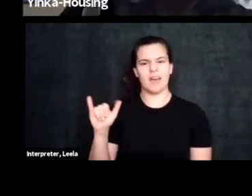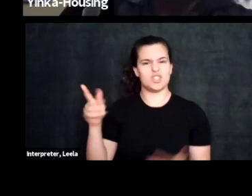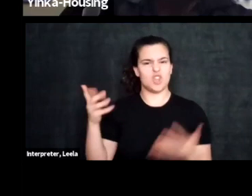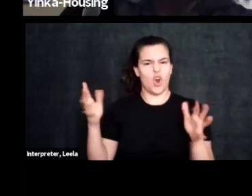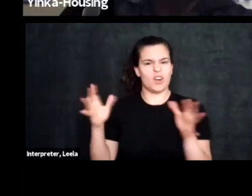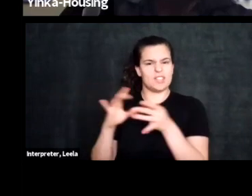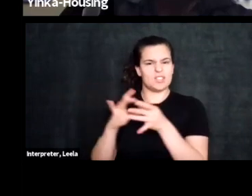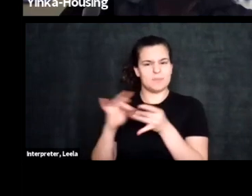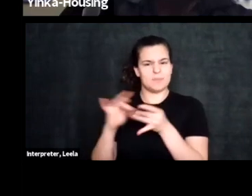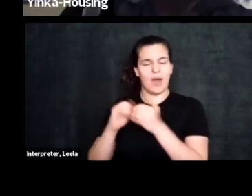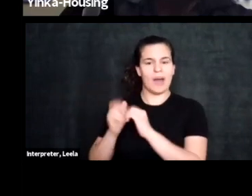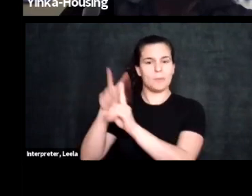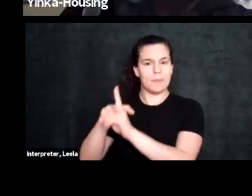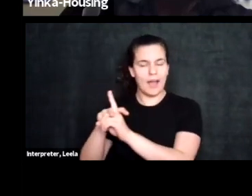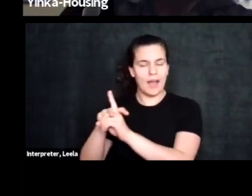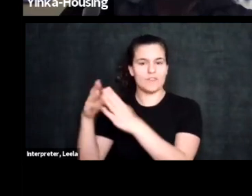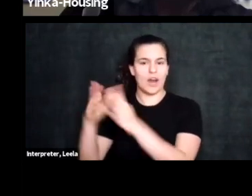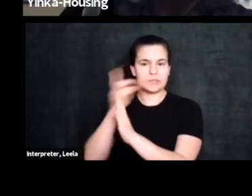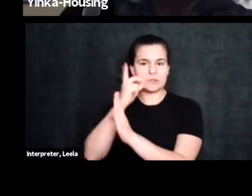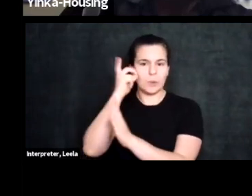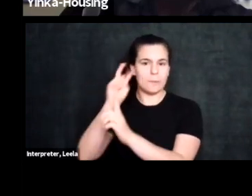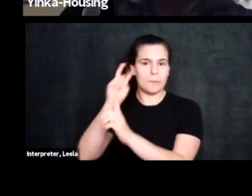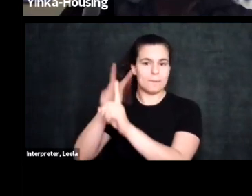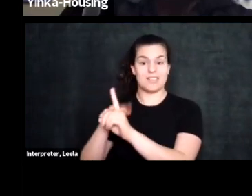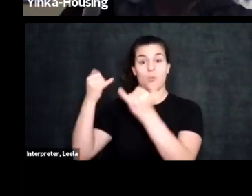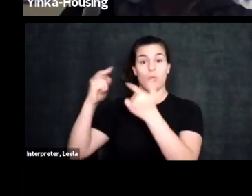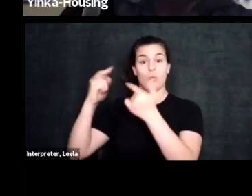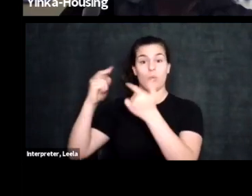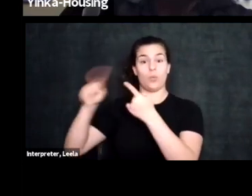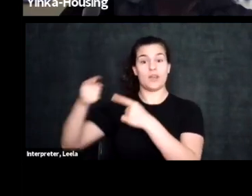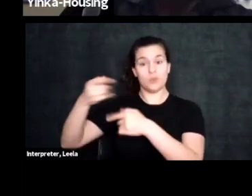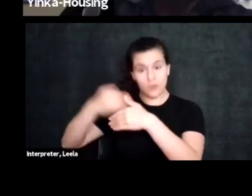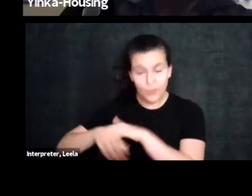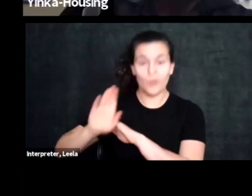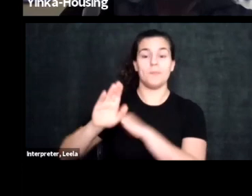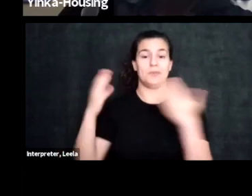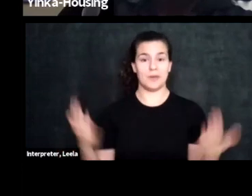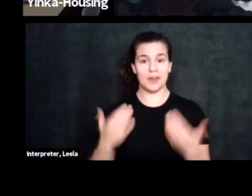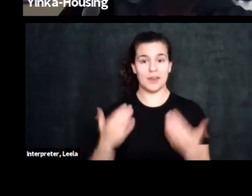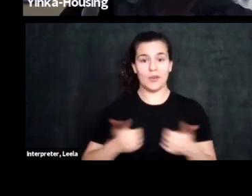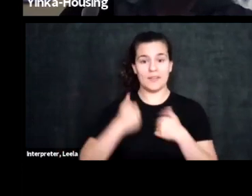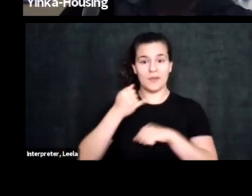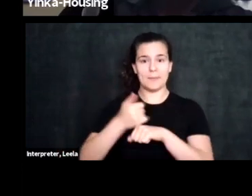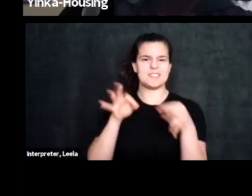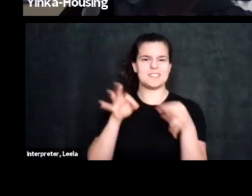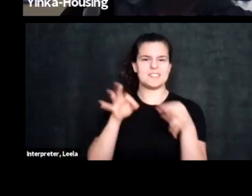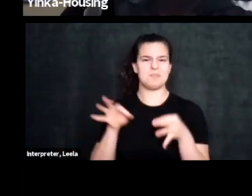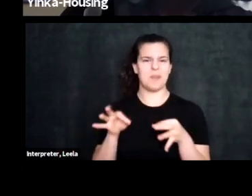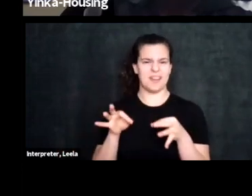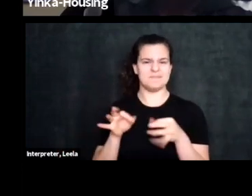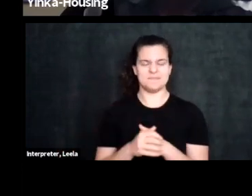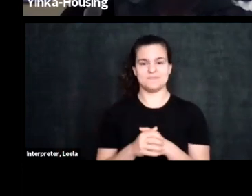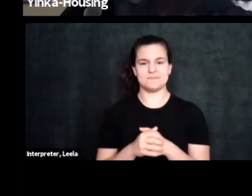for housing. So I want to talk to you about what it'll be like once you are here and you are living on campus and you are an official